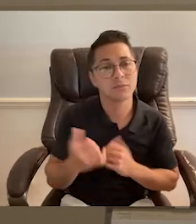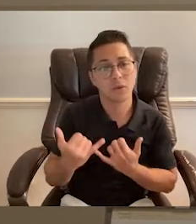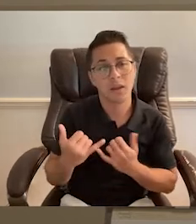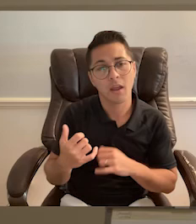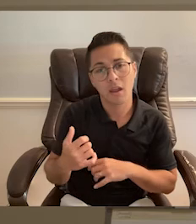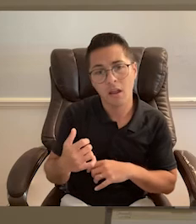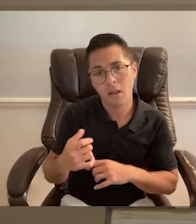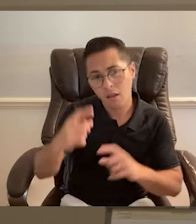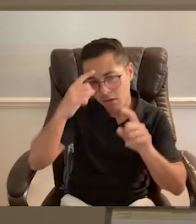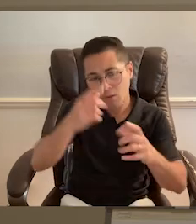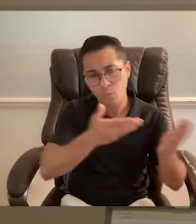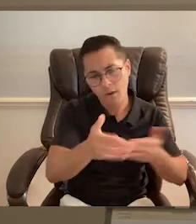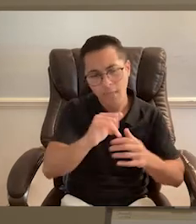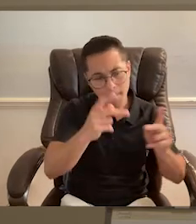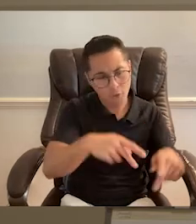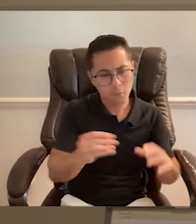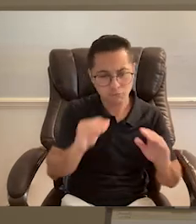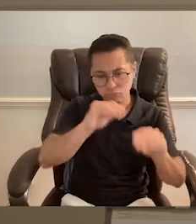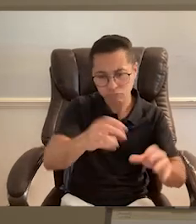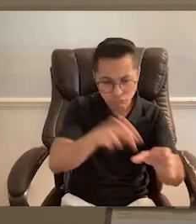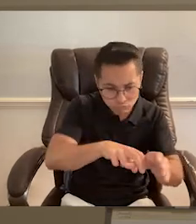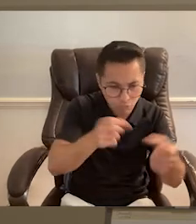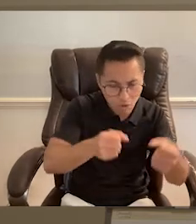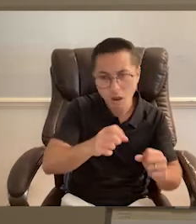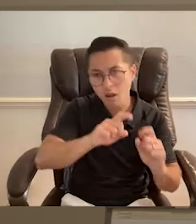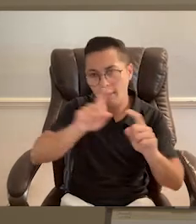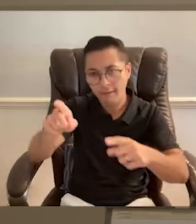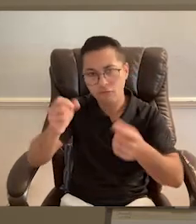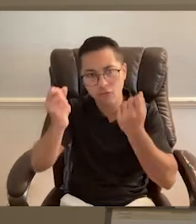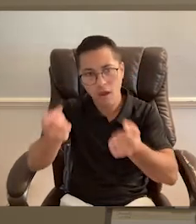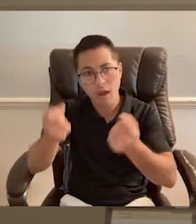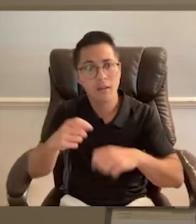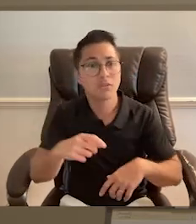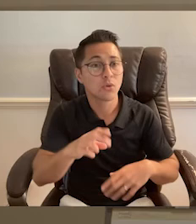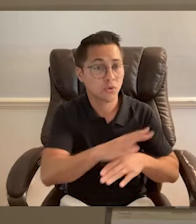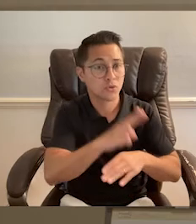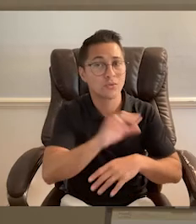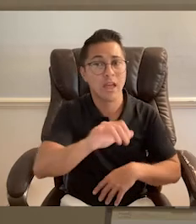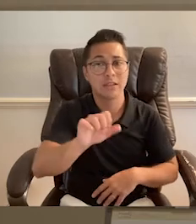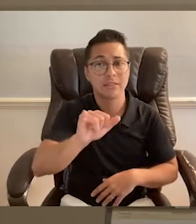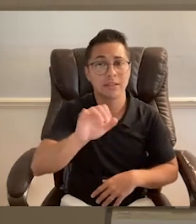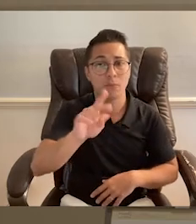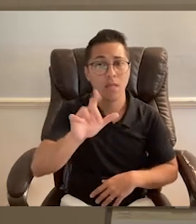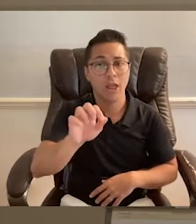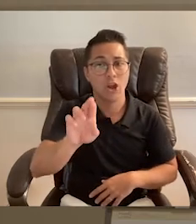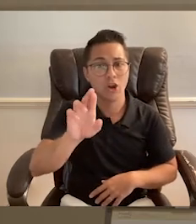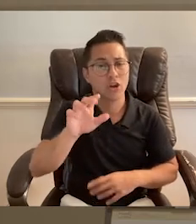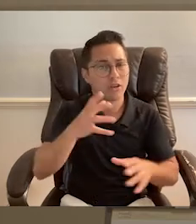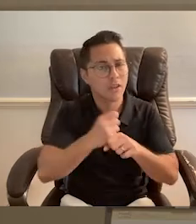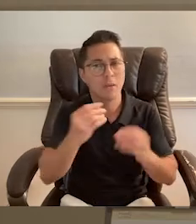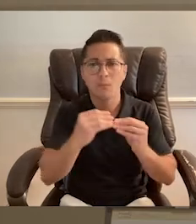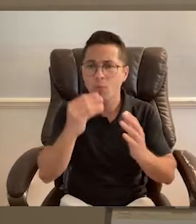So I think, we hear a lot about recreation. One of the things that we look at as a theme in